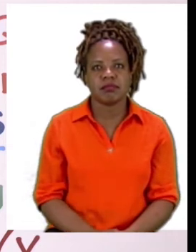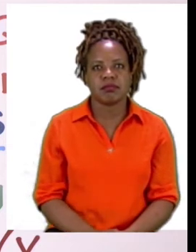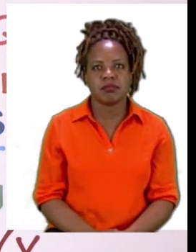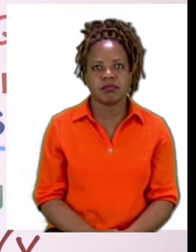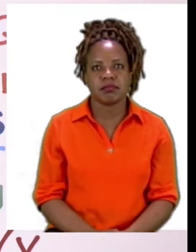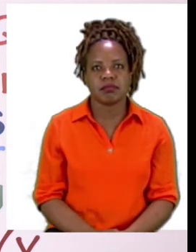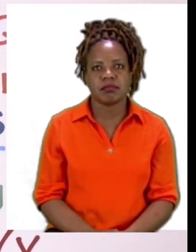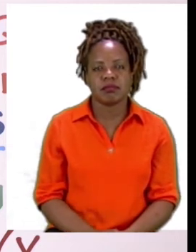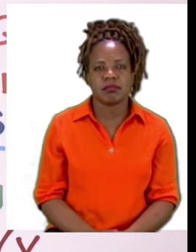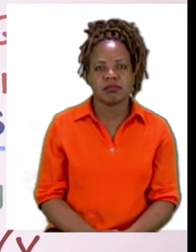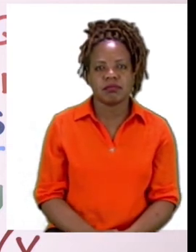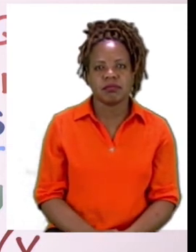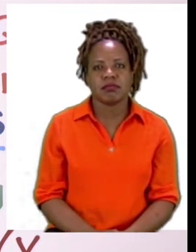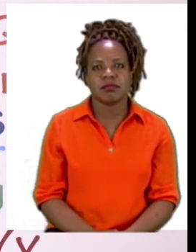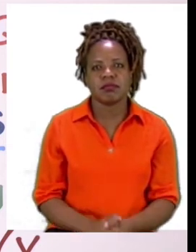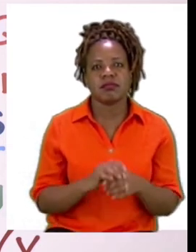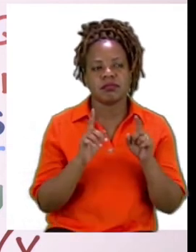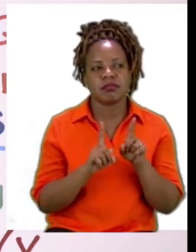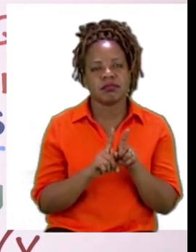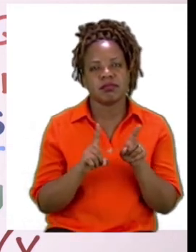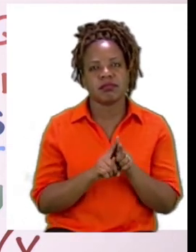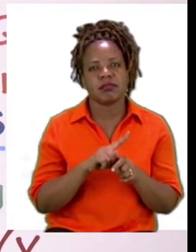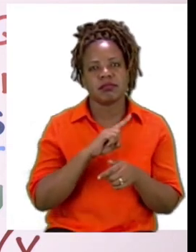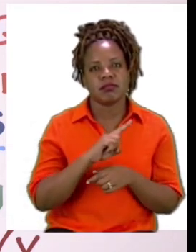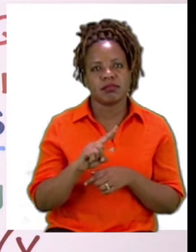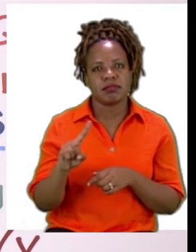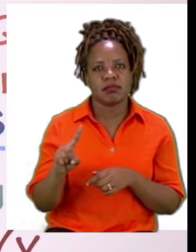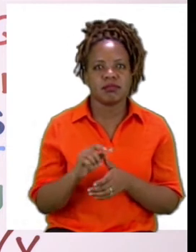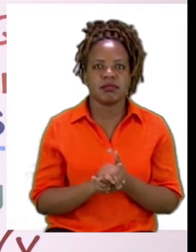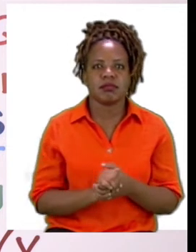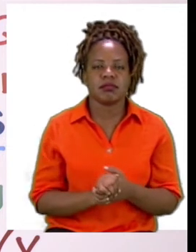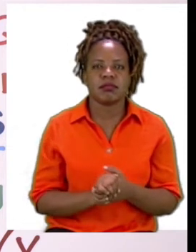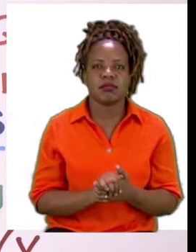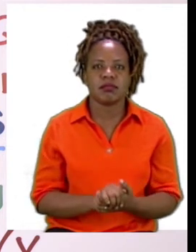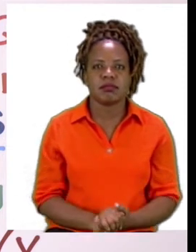let me shade three parts of the shape.